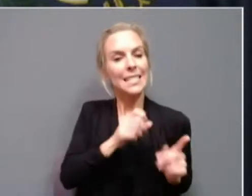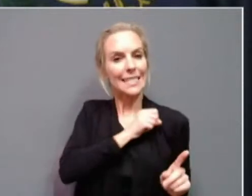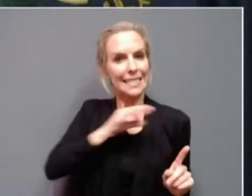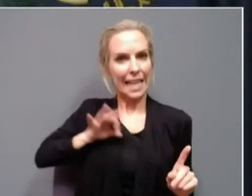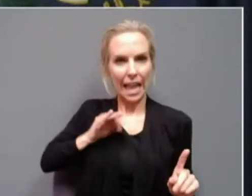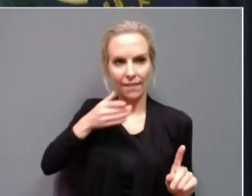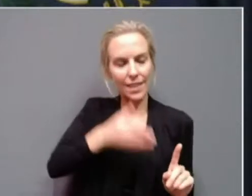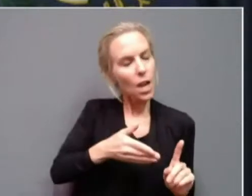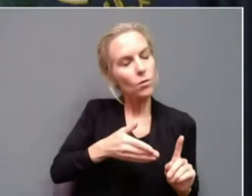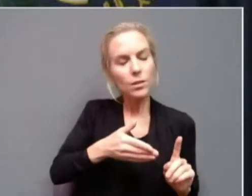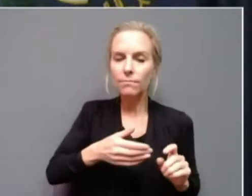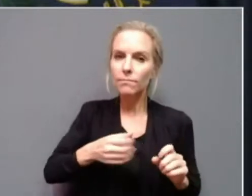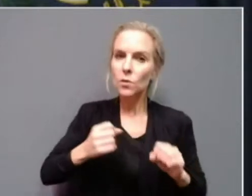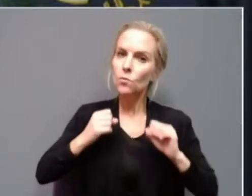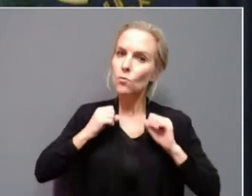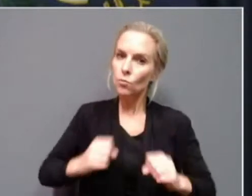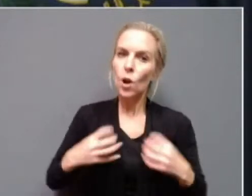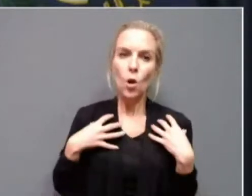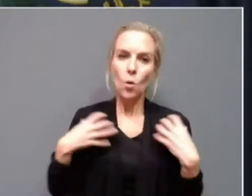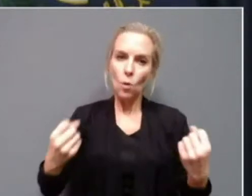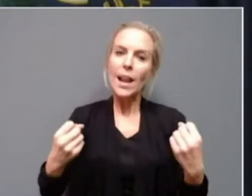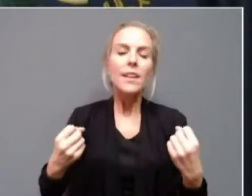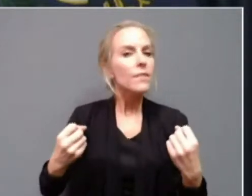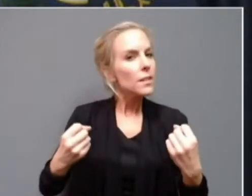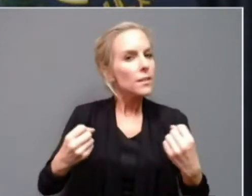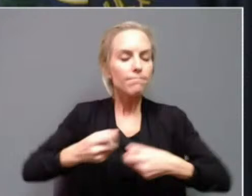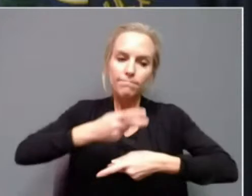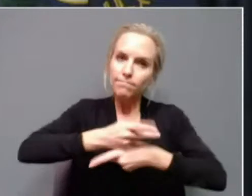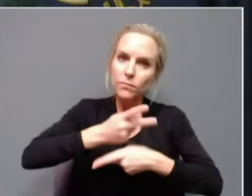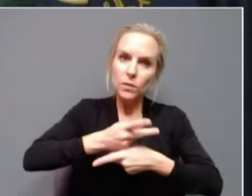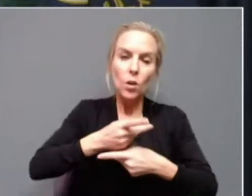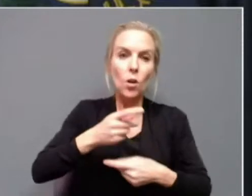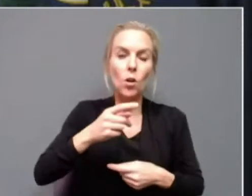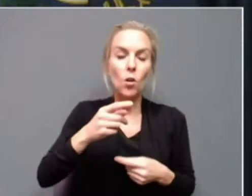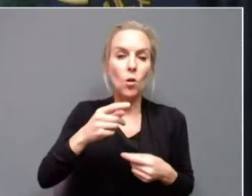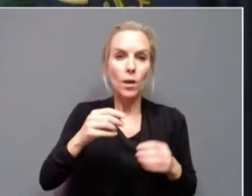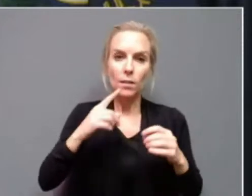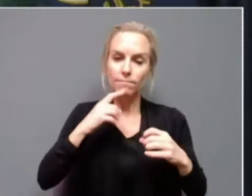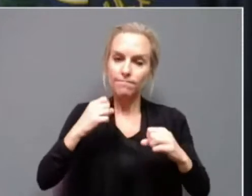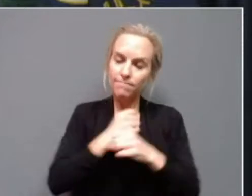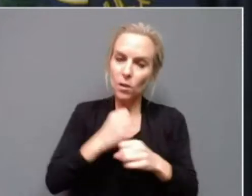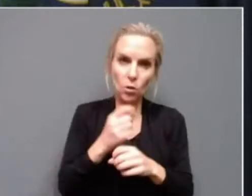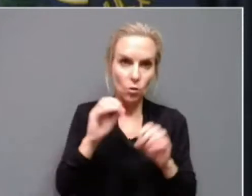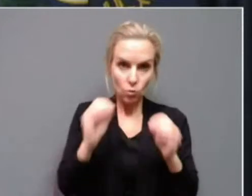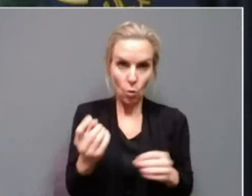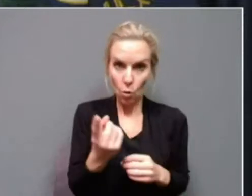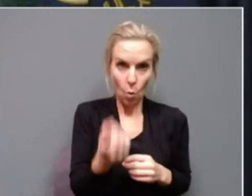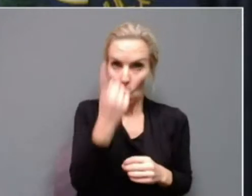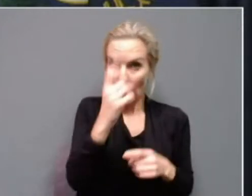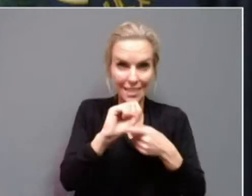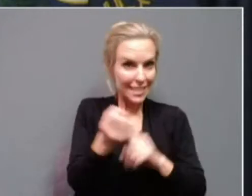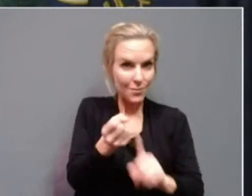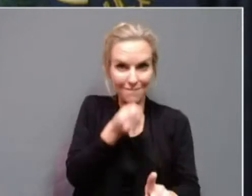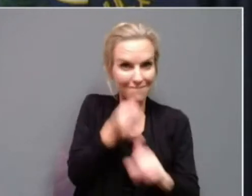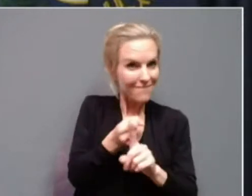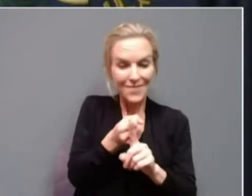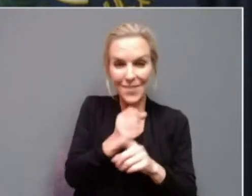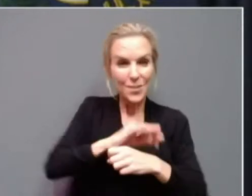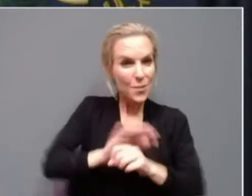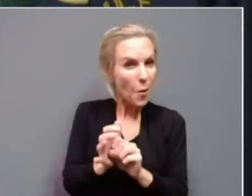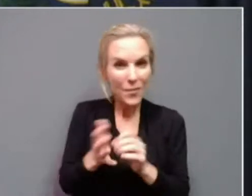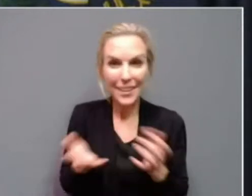line, and we went for months without having one case of COVID. But last fall, when